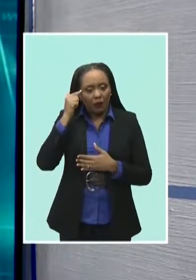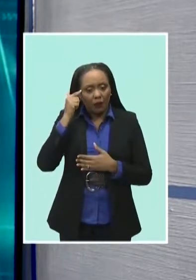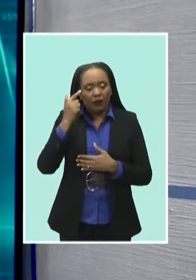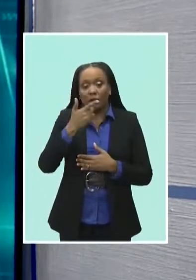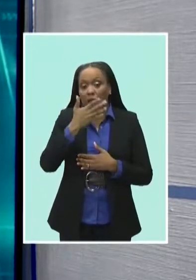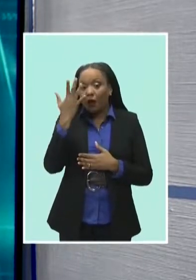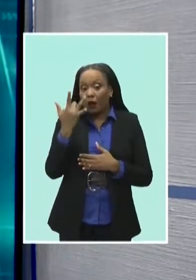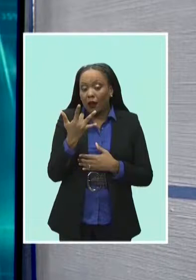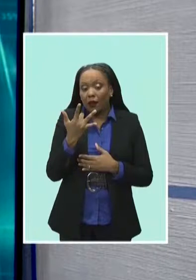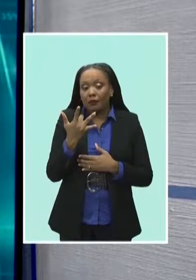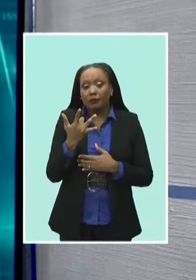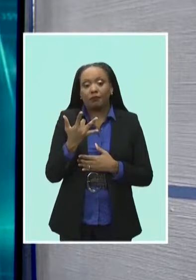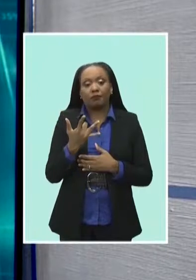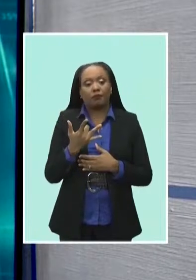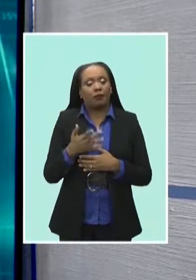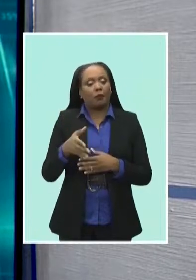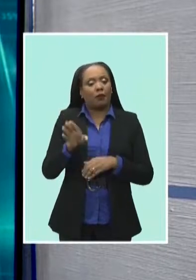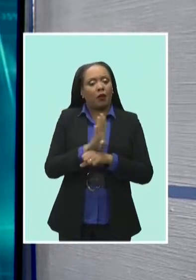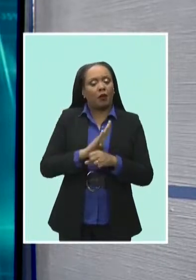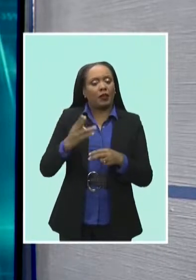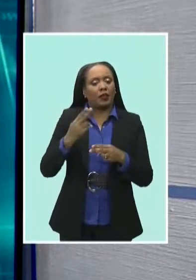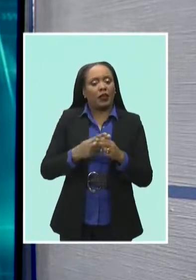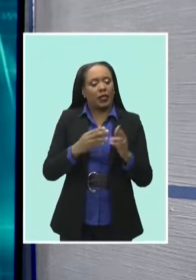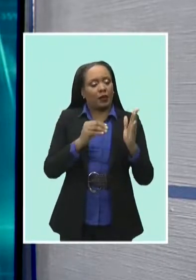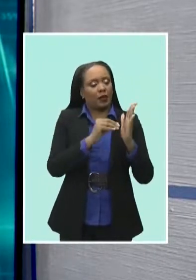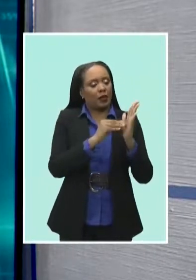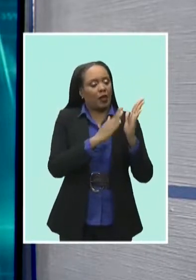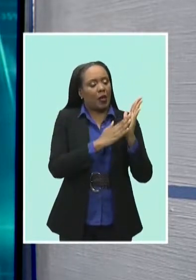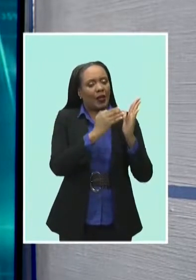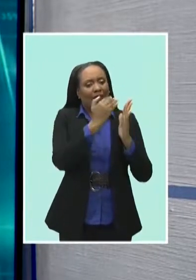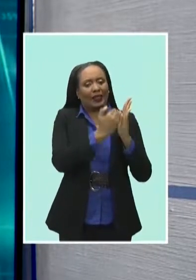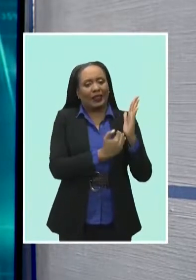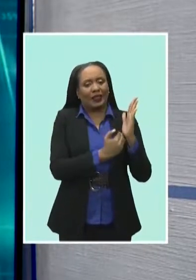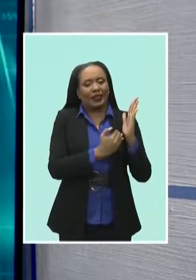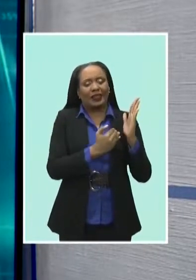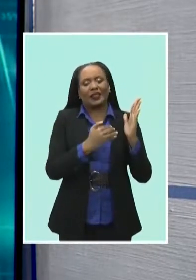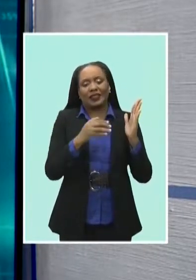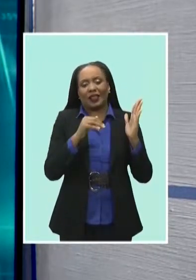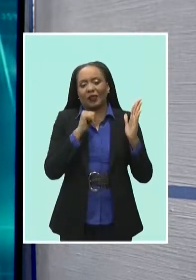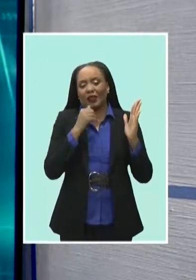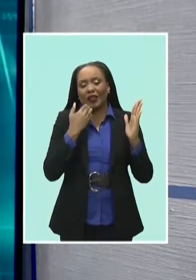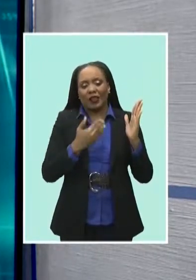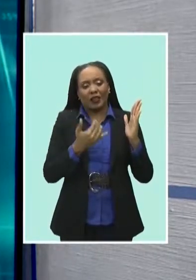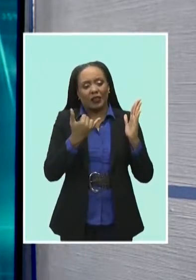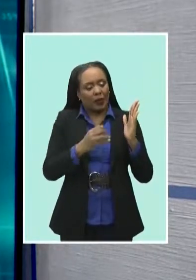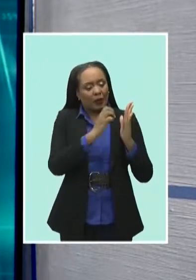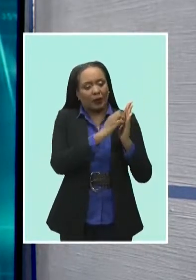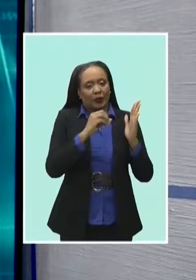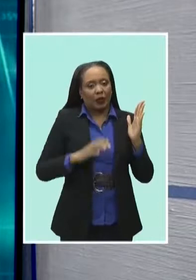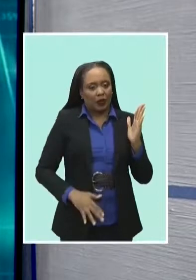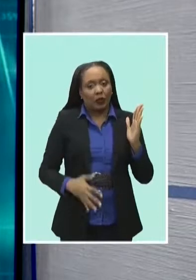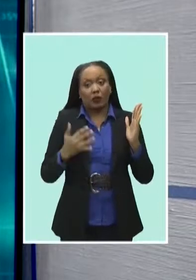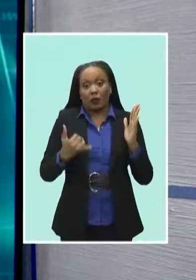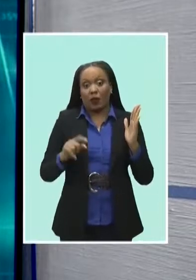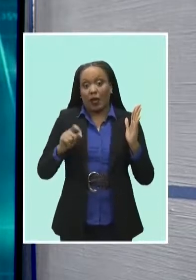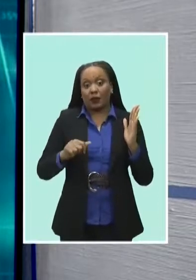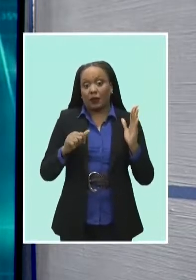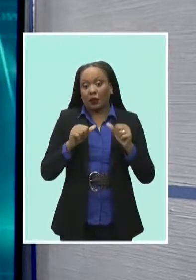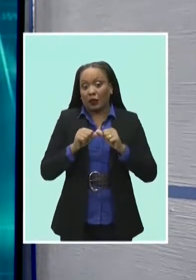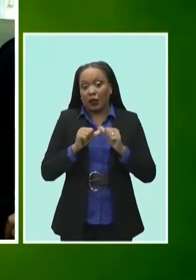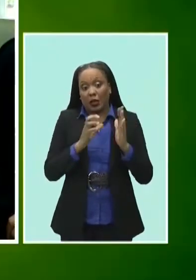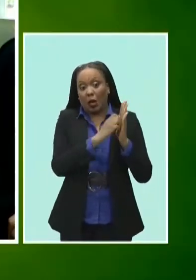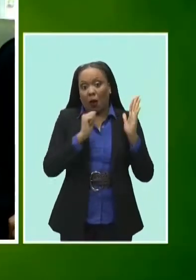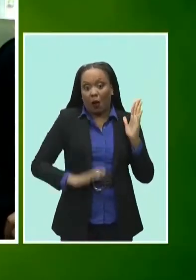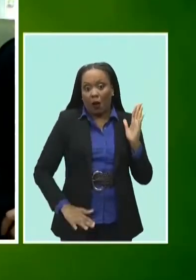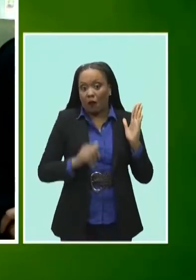removed from the EU's blacklist. But co-chairman Edward Clark says that the trick now is to stay off. We now